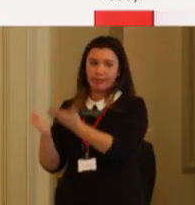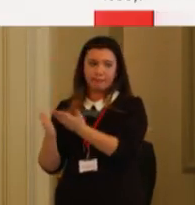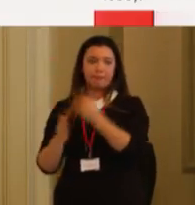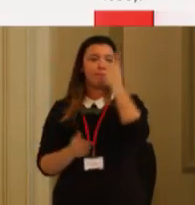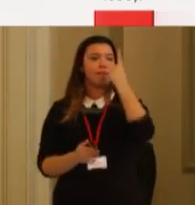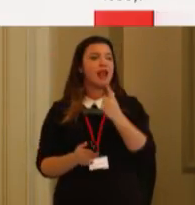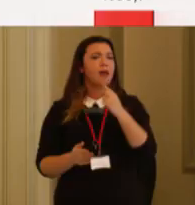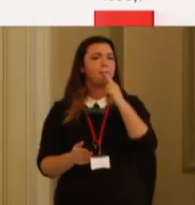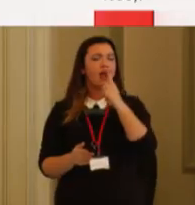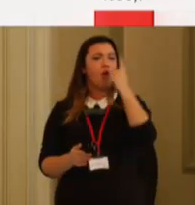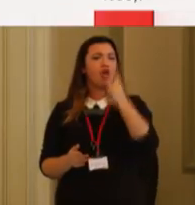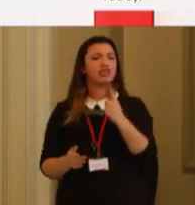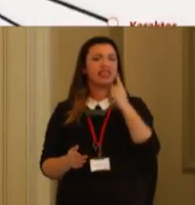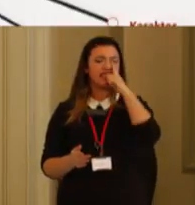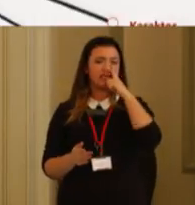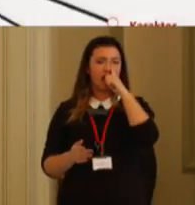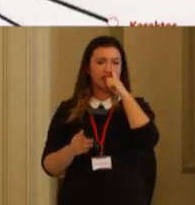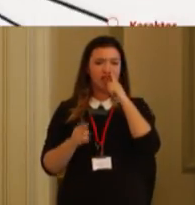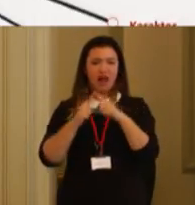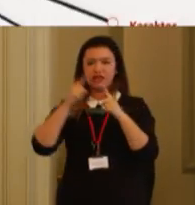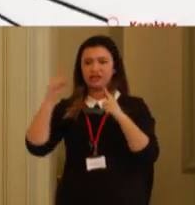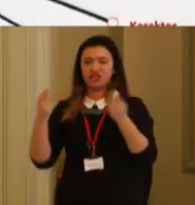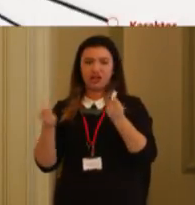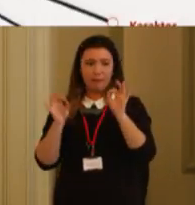much as possible, setting quotas.